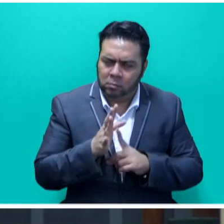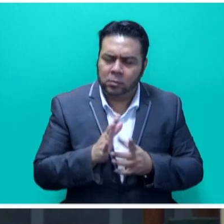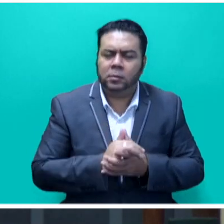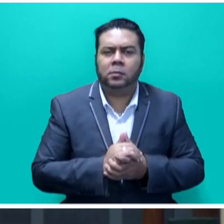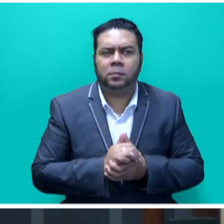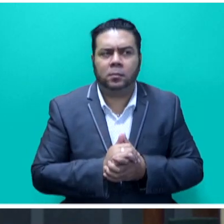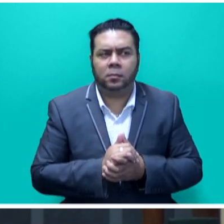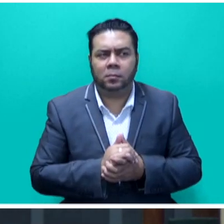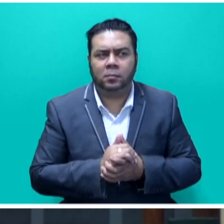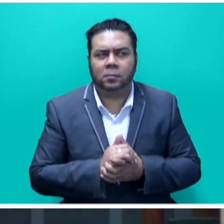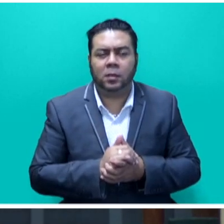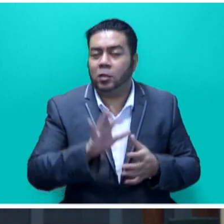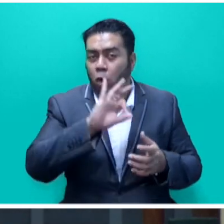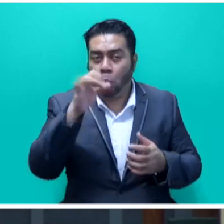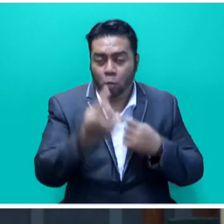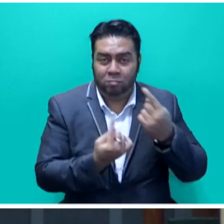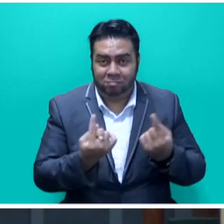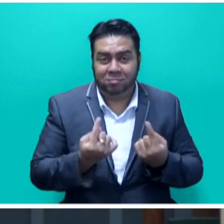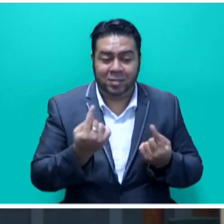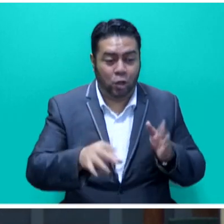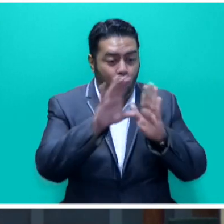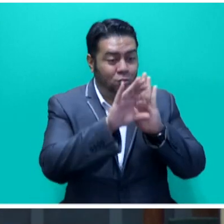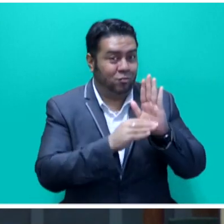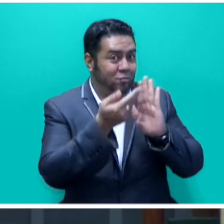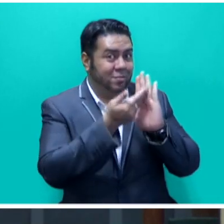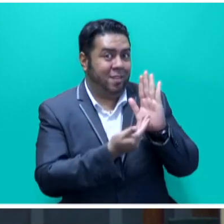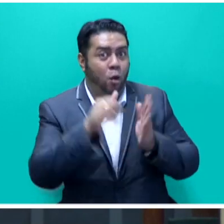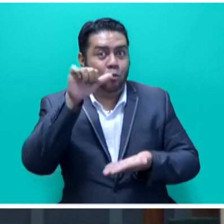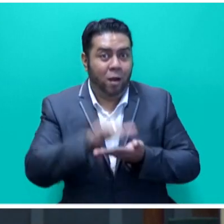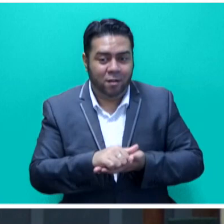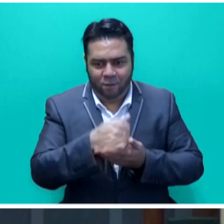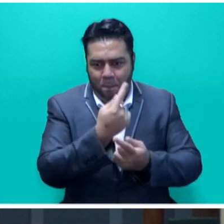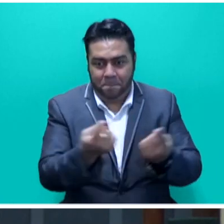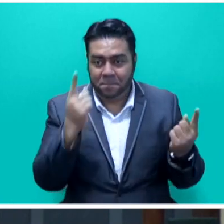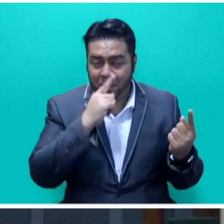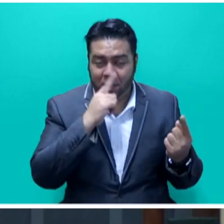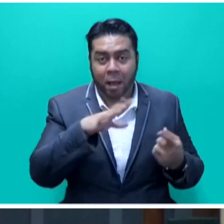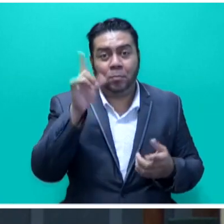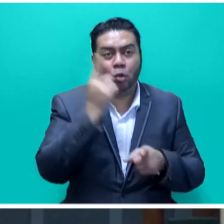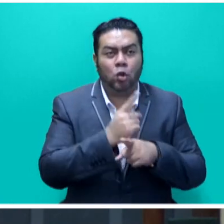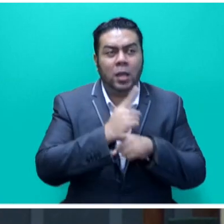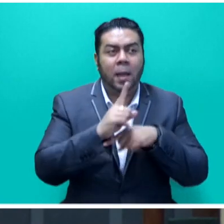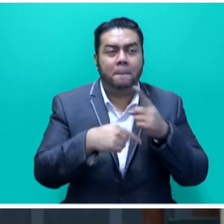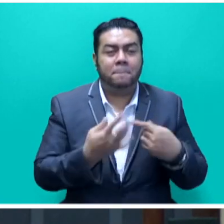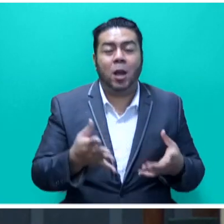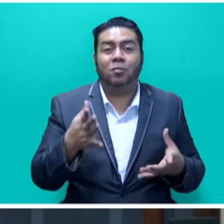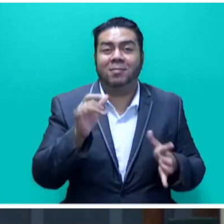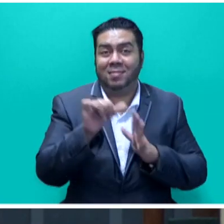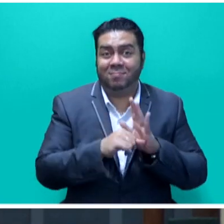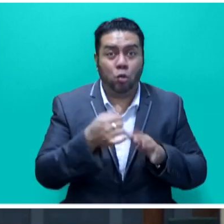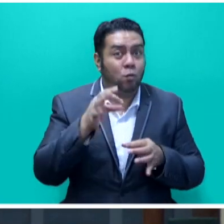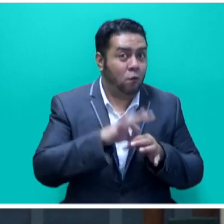not only the constitutional right for all Fijians, I'm talking about the age to vote, but